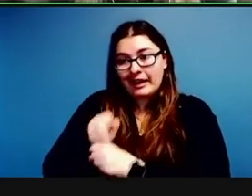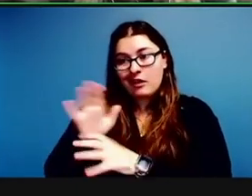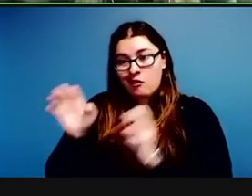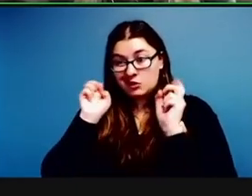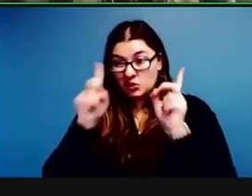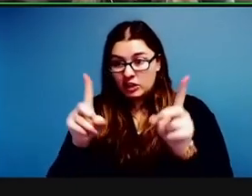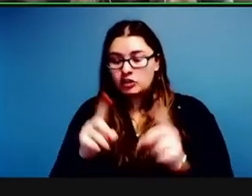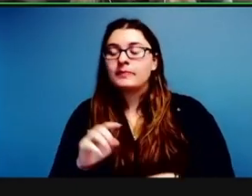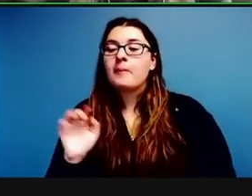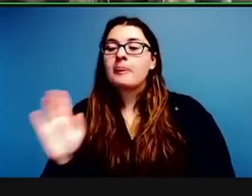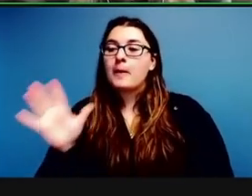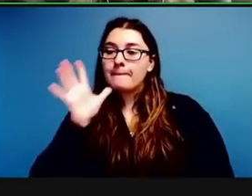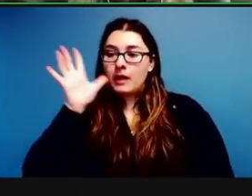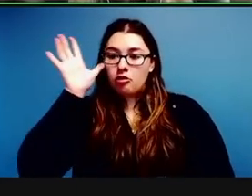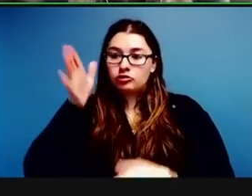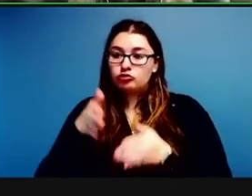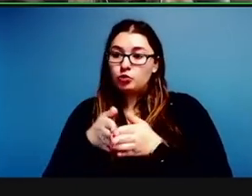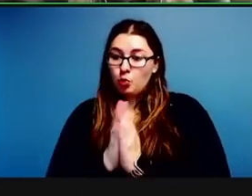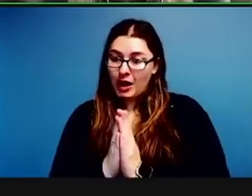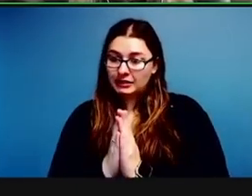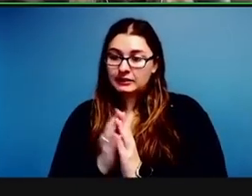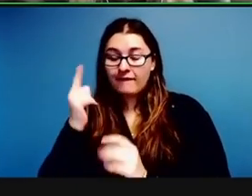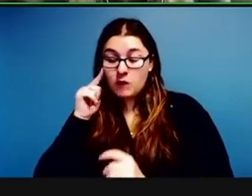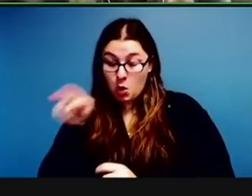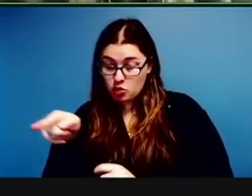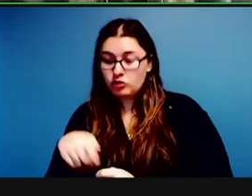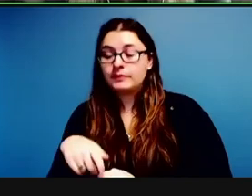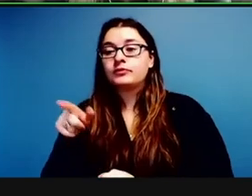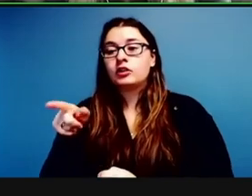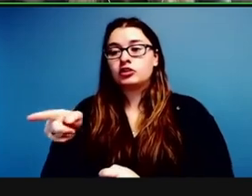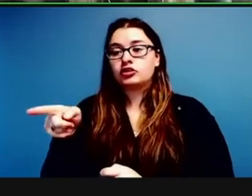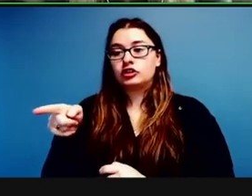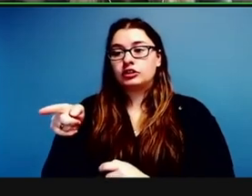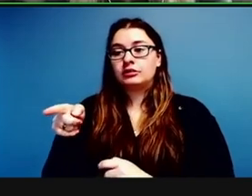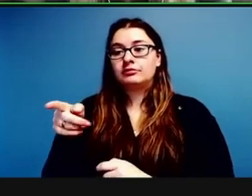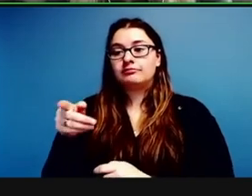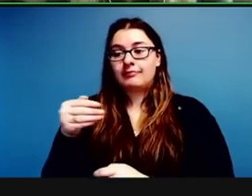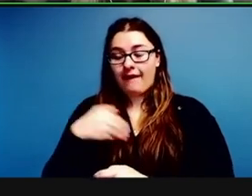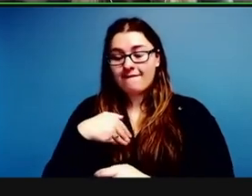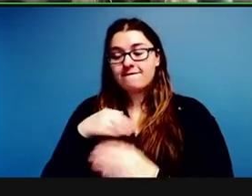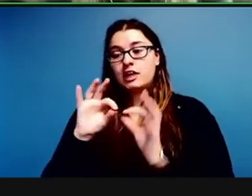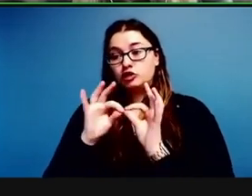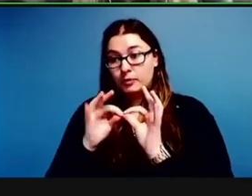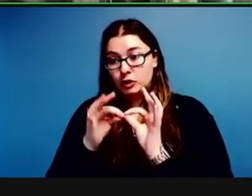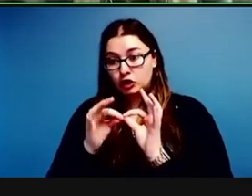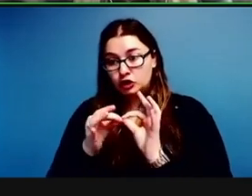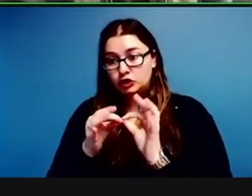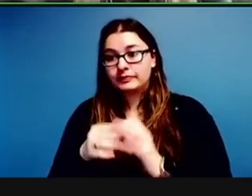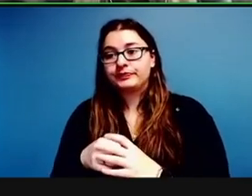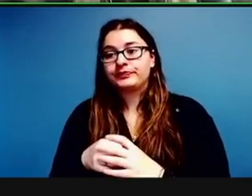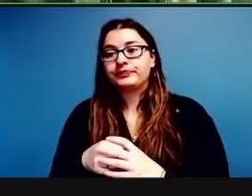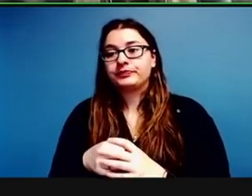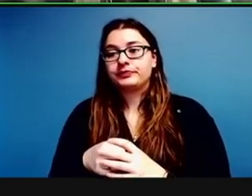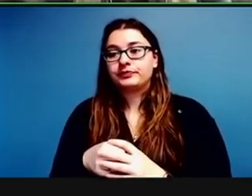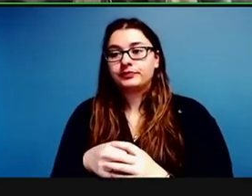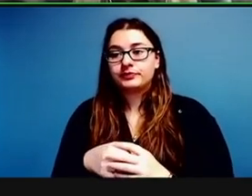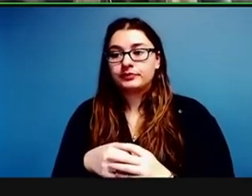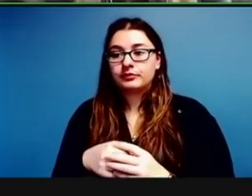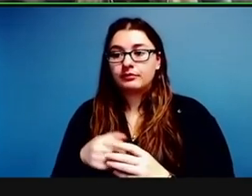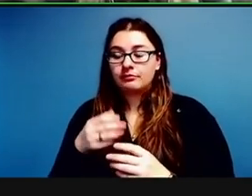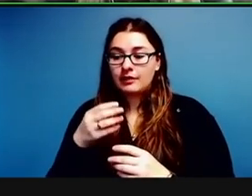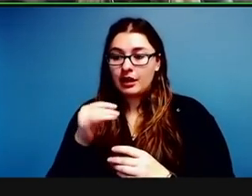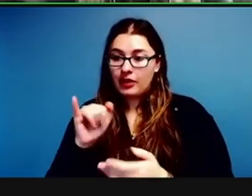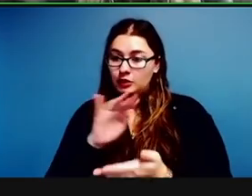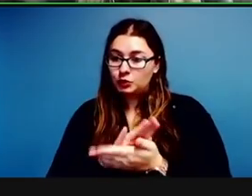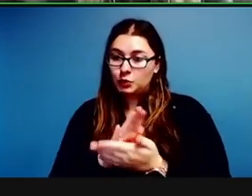Her parents requested on her behalf that she receive a sign language interpreter, and the